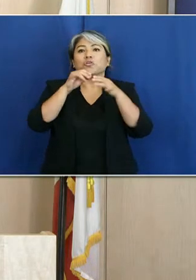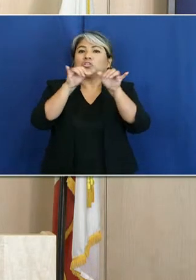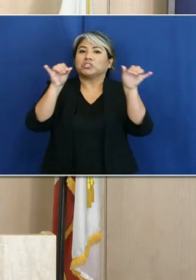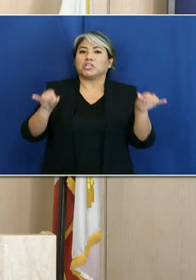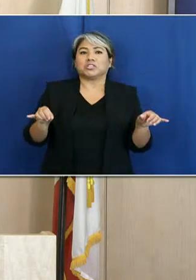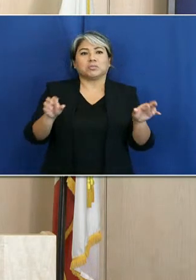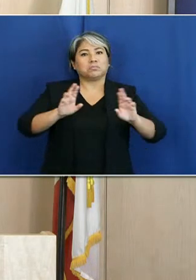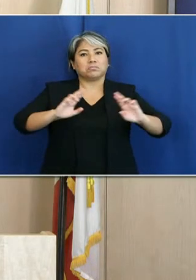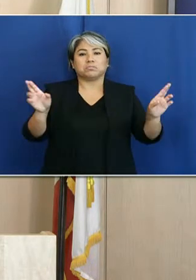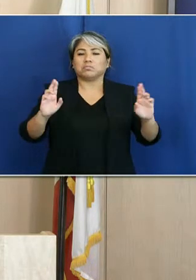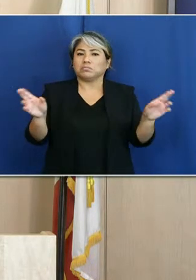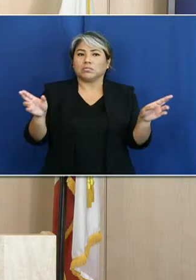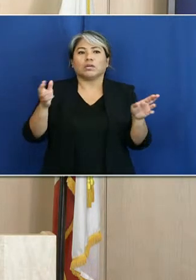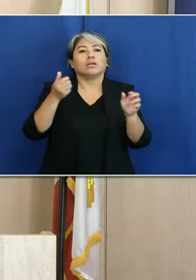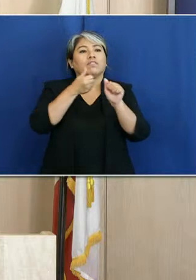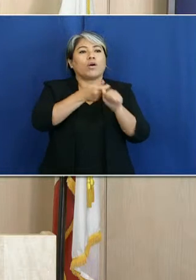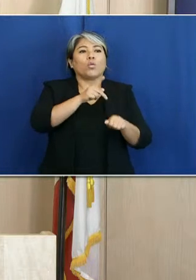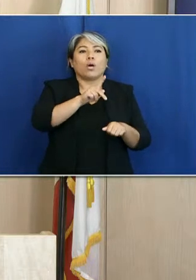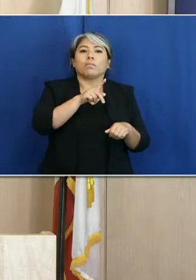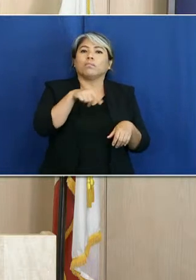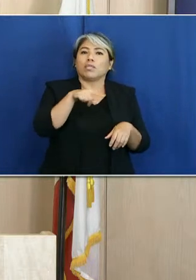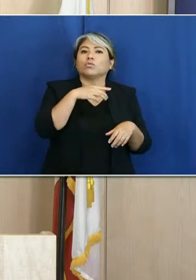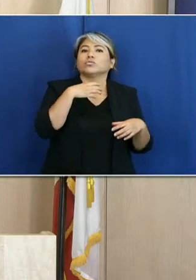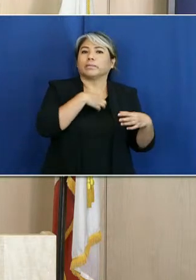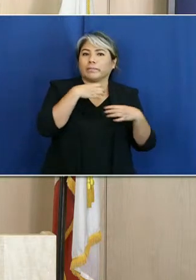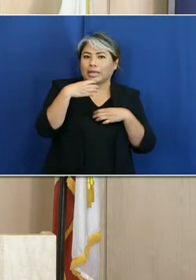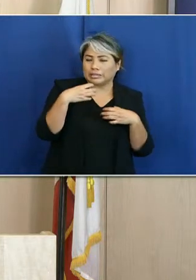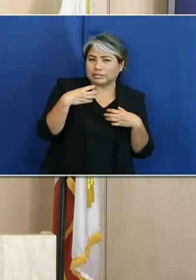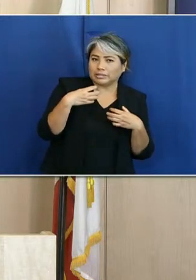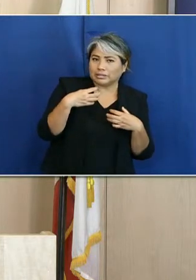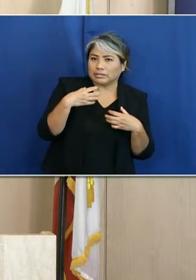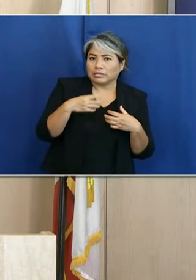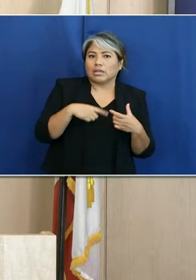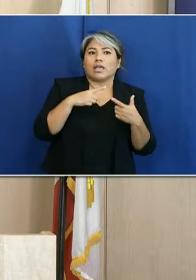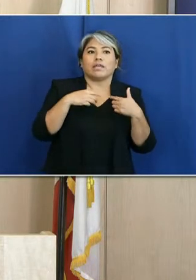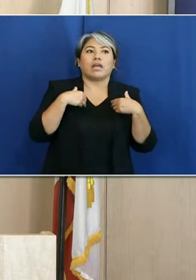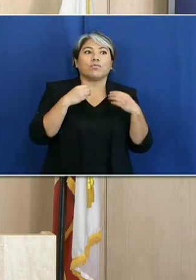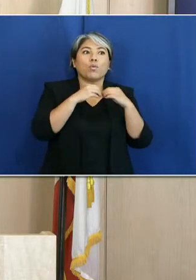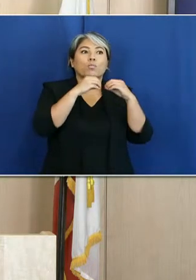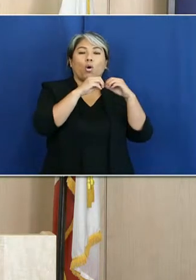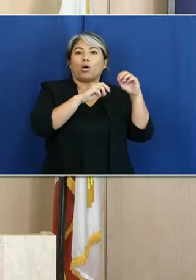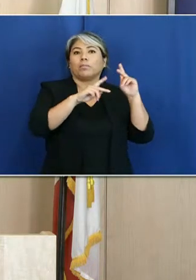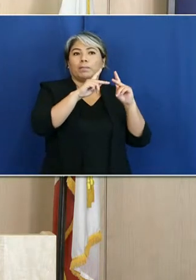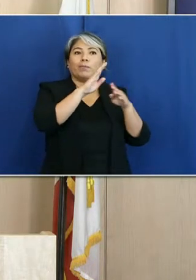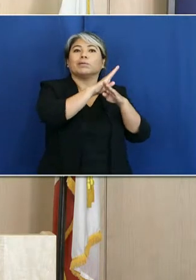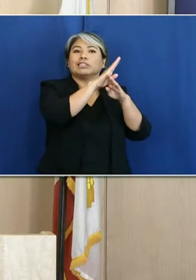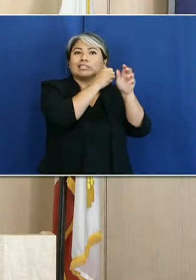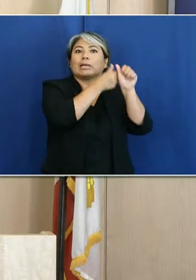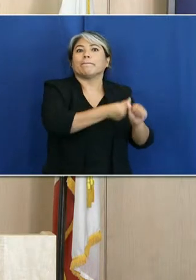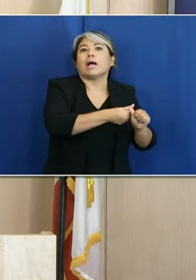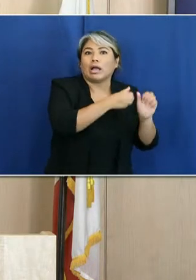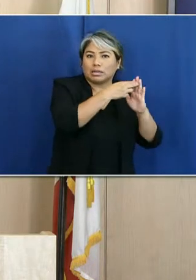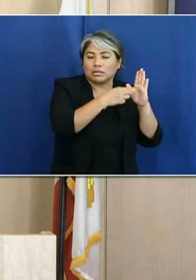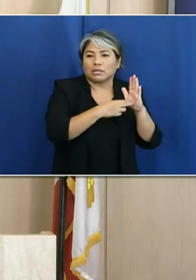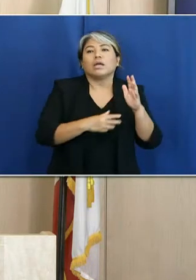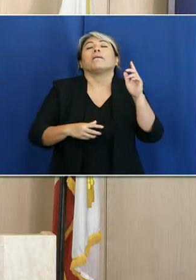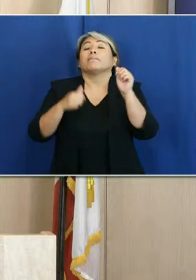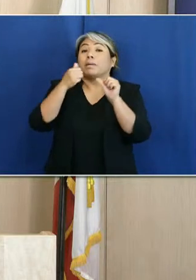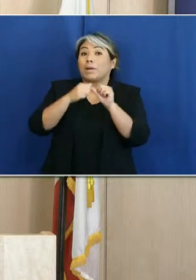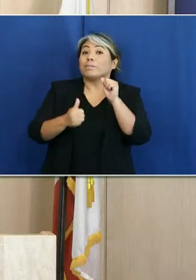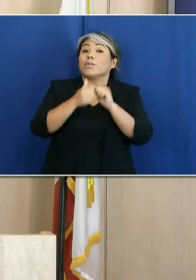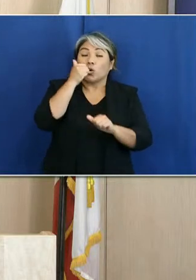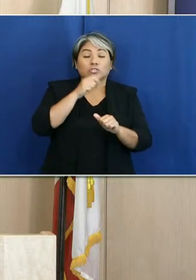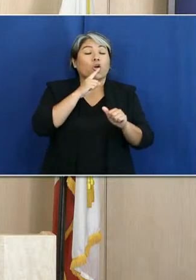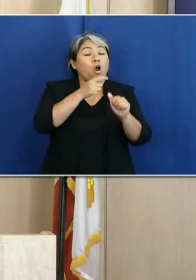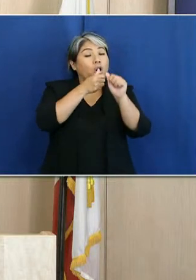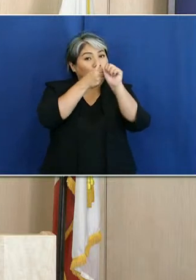in place to follow up on complaints and hopefully to gain greater compliance. And again, most of the businesses are complying very